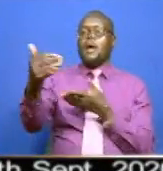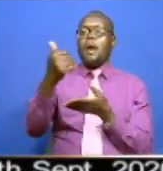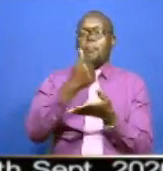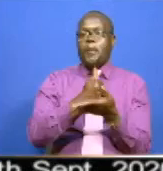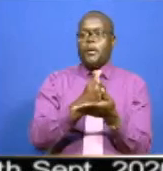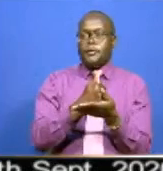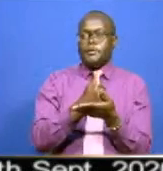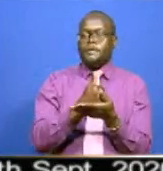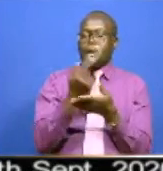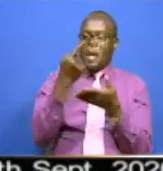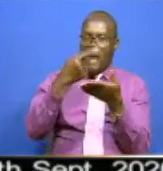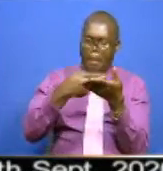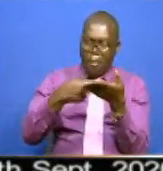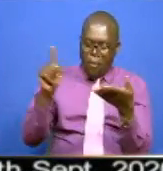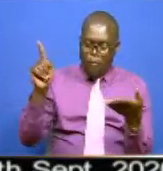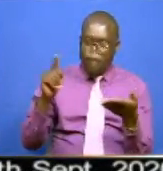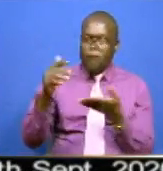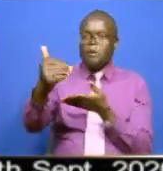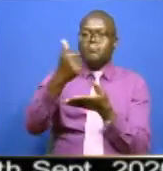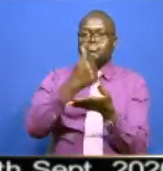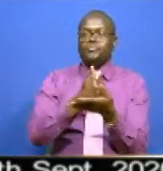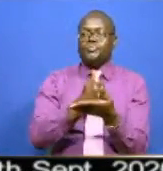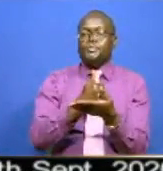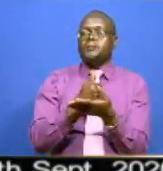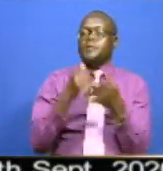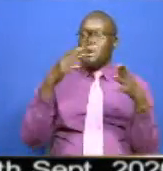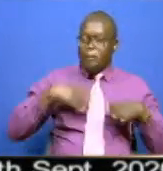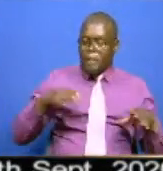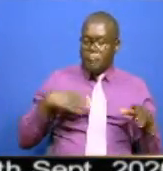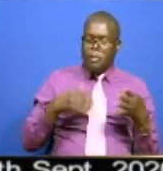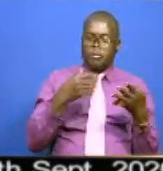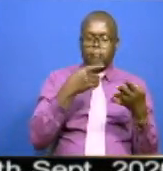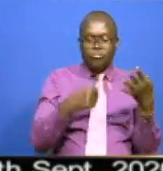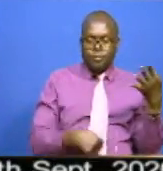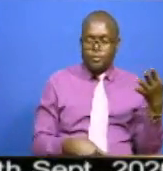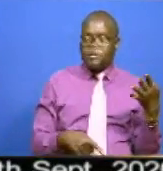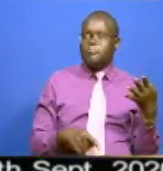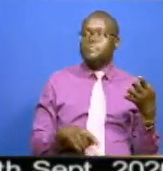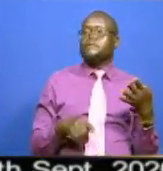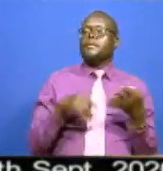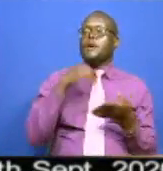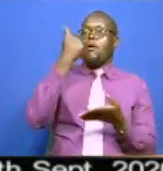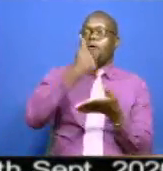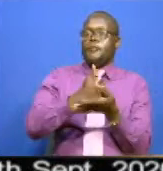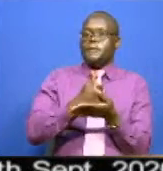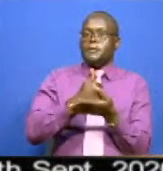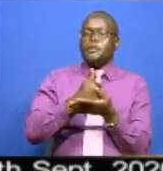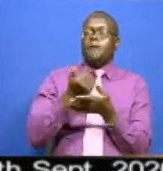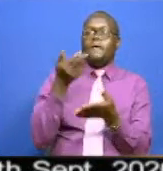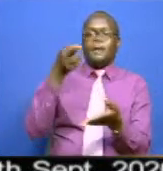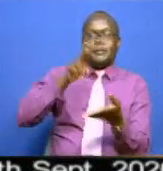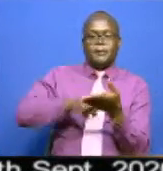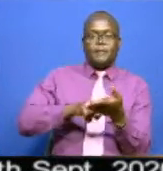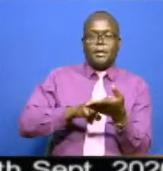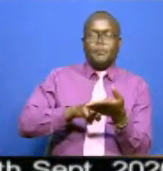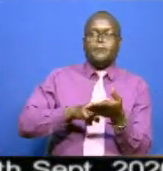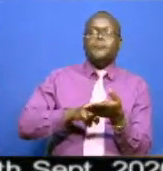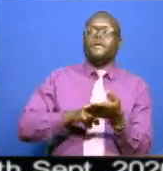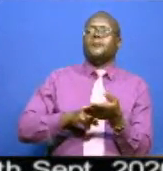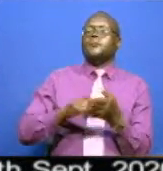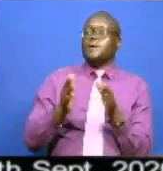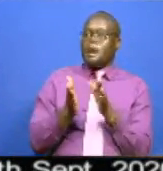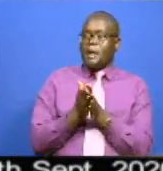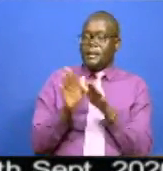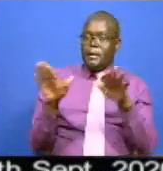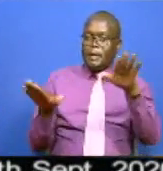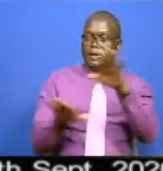approves the appointment of the following persons to the offices of the Registrar and